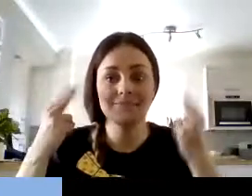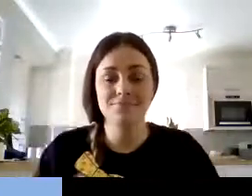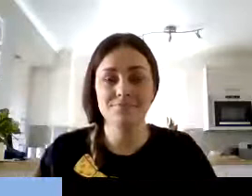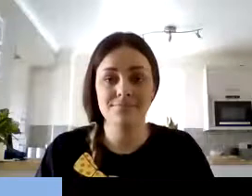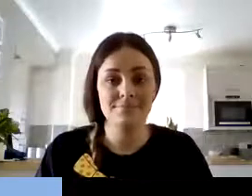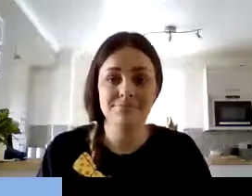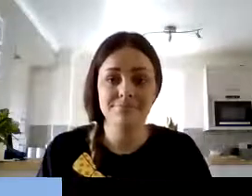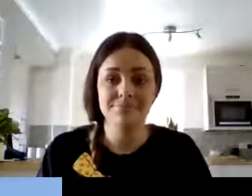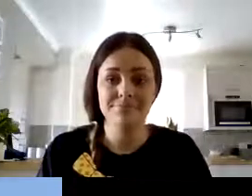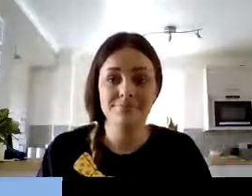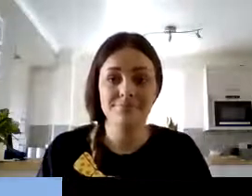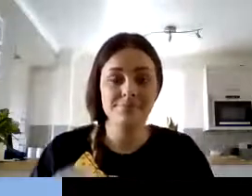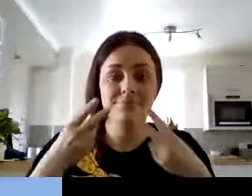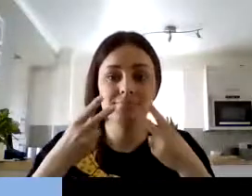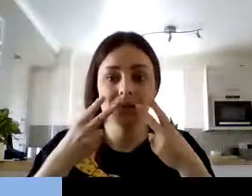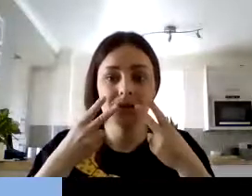Cat.